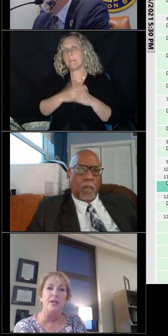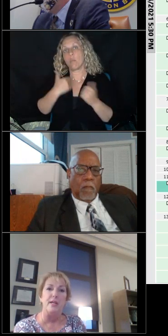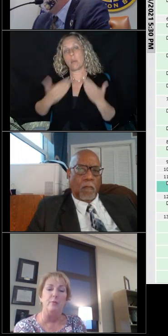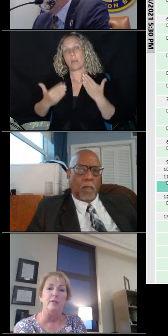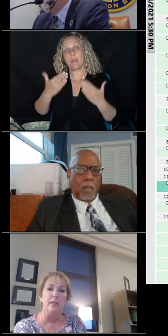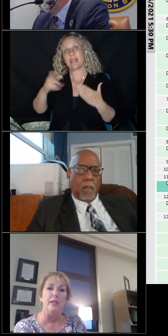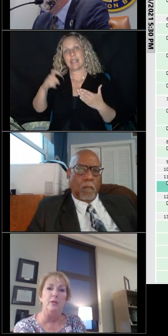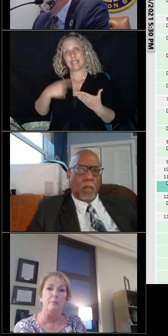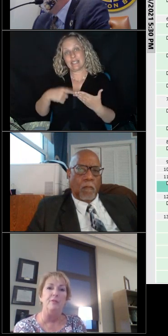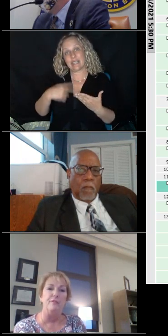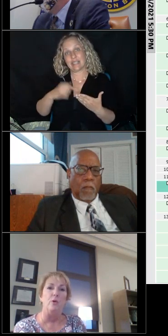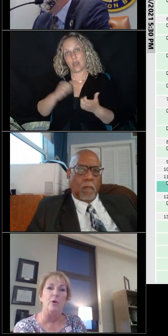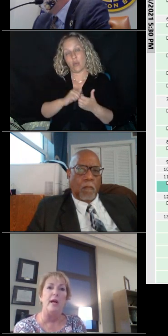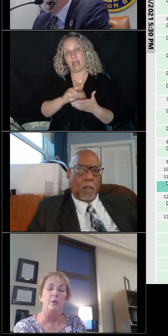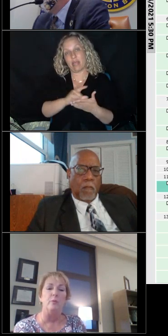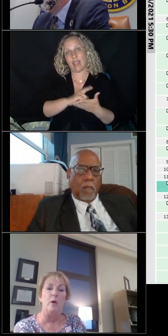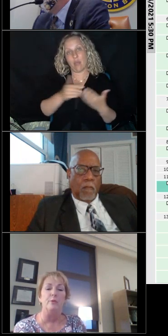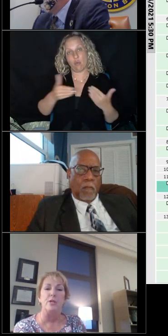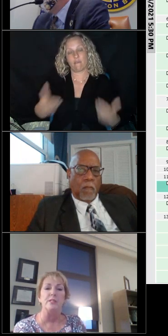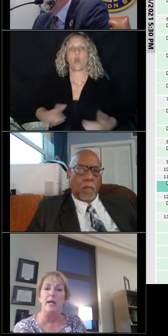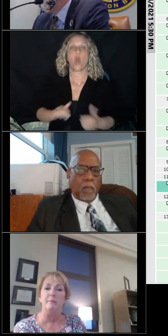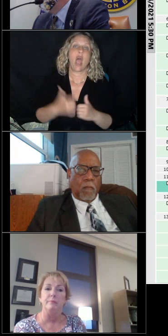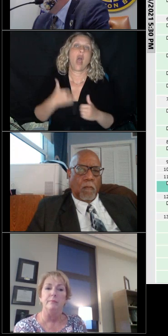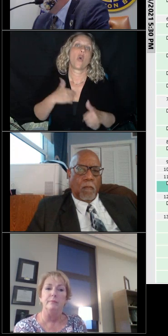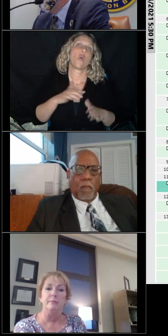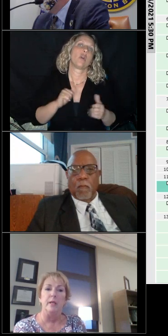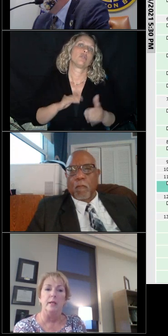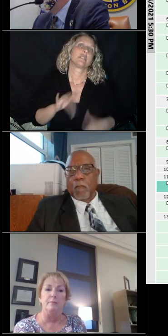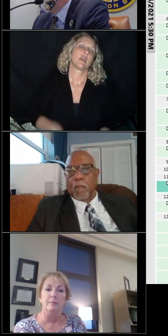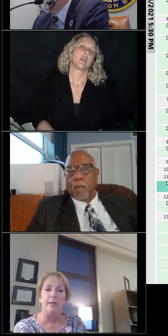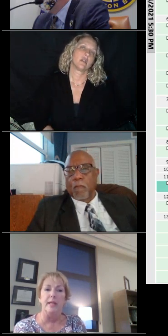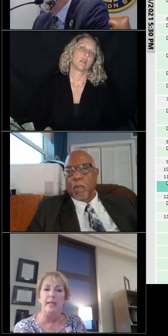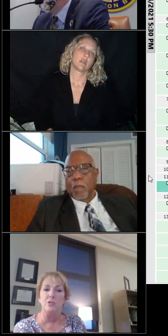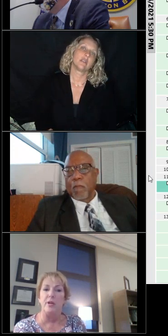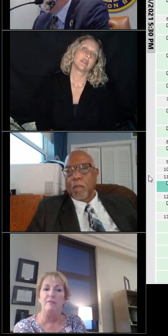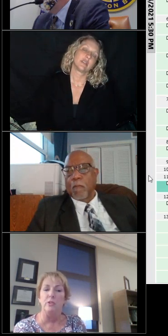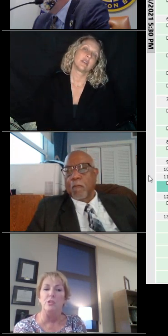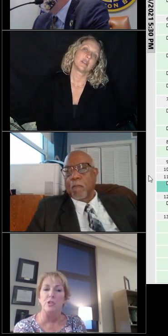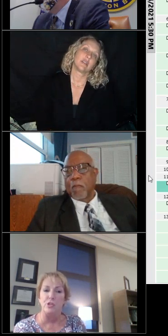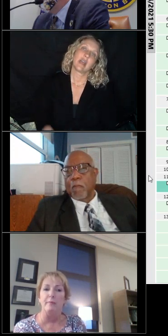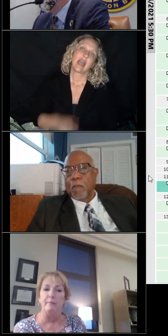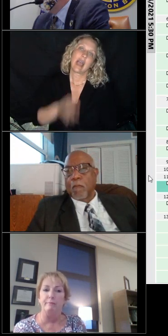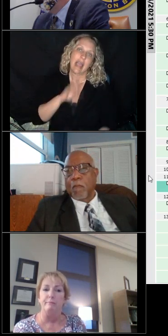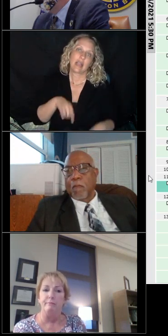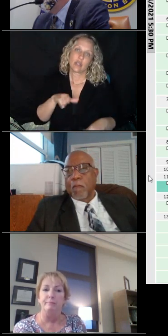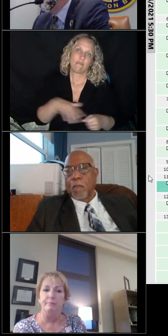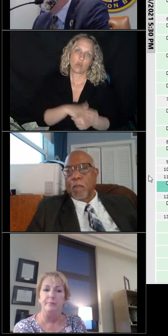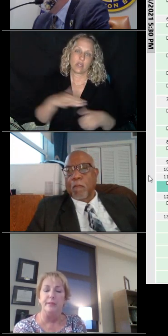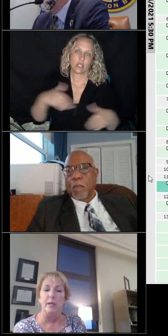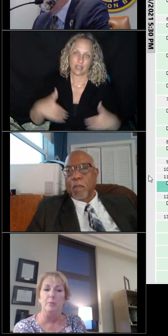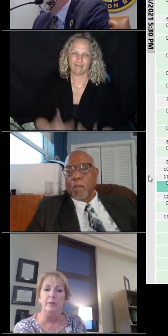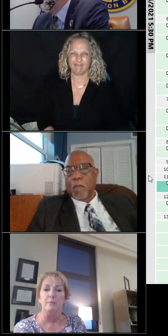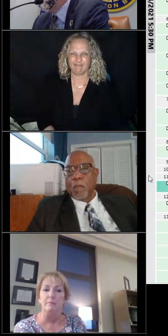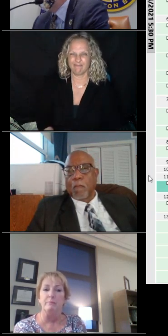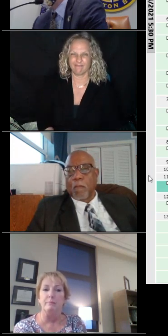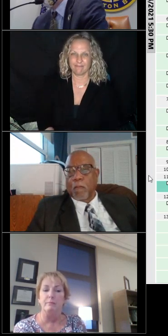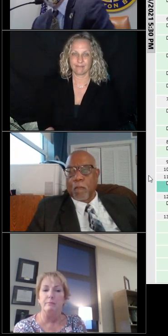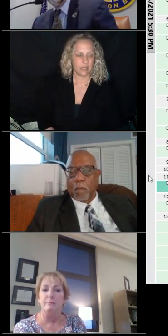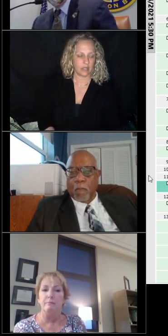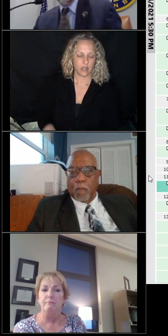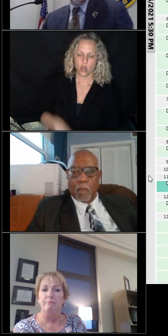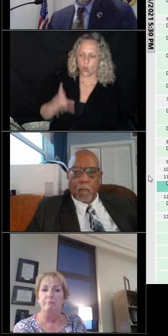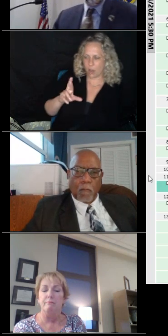need to discuss that with legal, and moving forward, how do we want to address that? I can't answer that fully just yet. I mean, what I